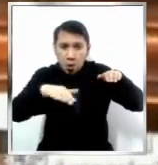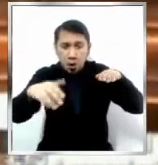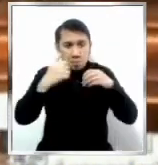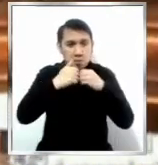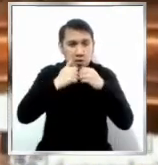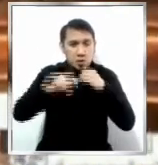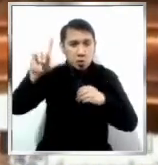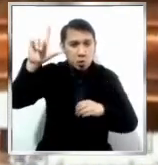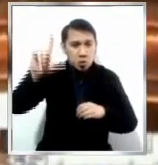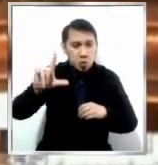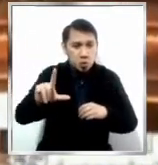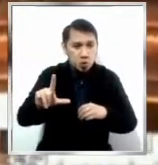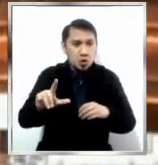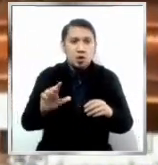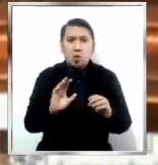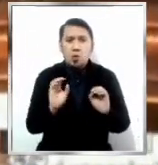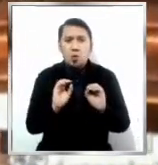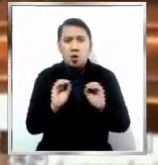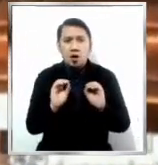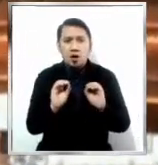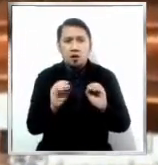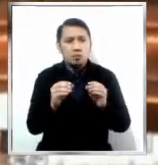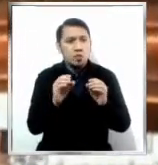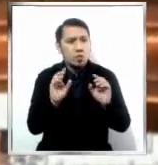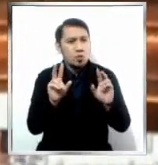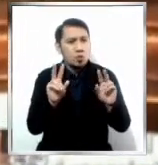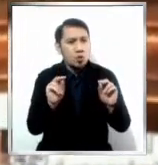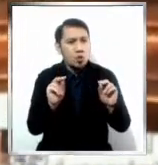no significant